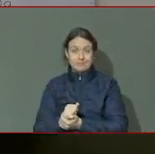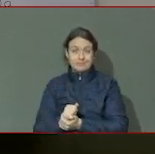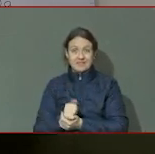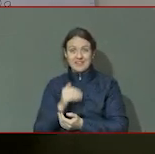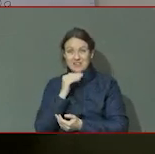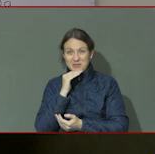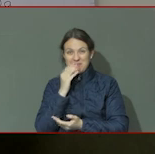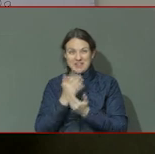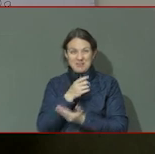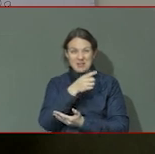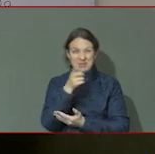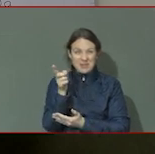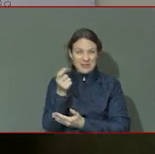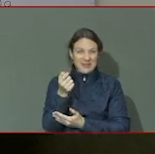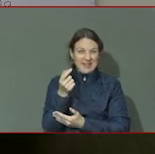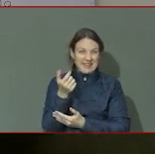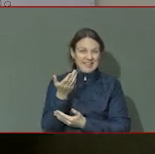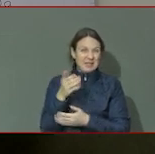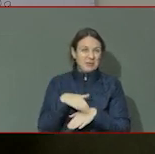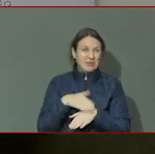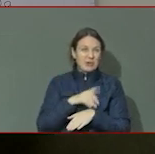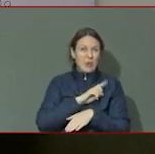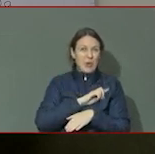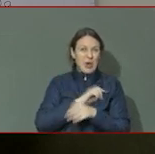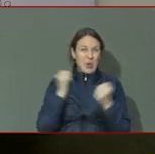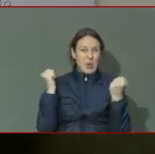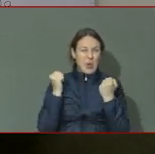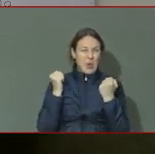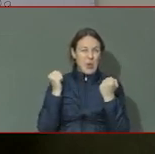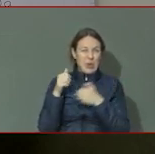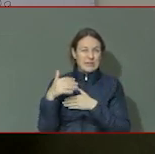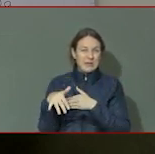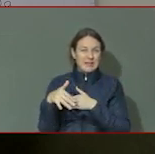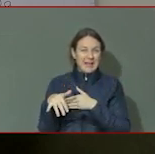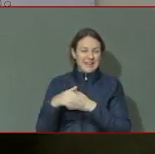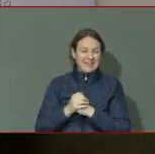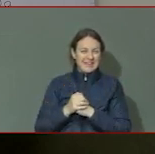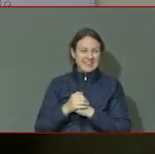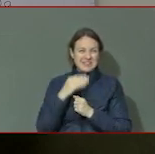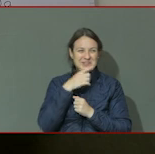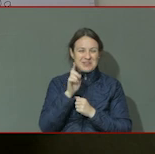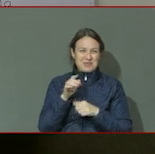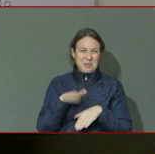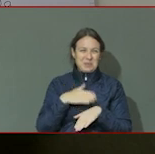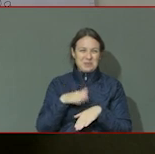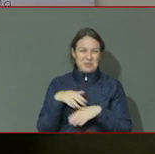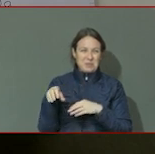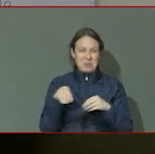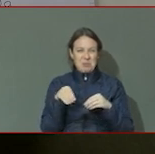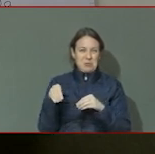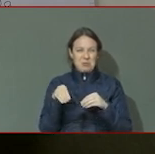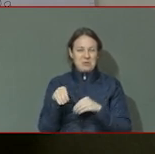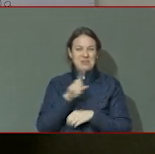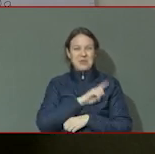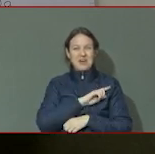little slow now because the temperature is low. So it's a science problem. Okay, the temperature is low, your kinetic energy